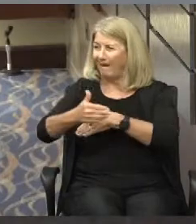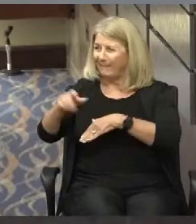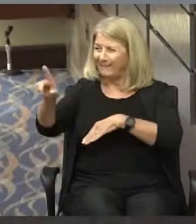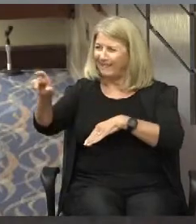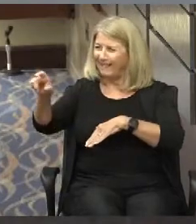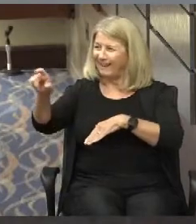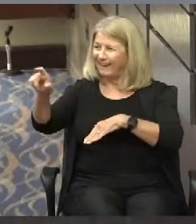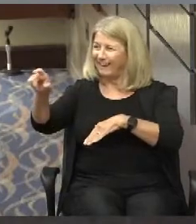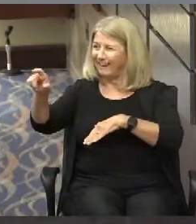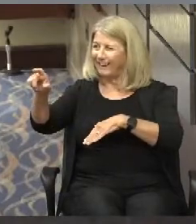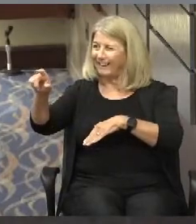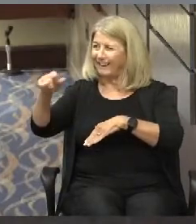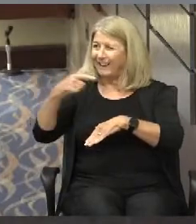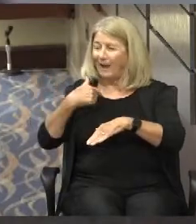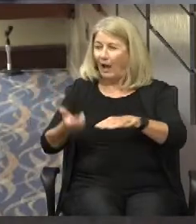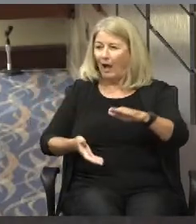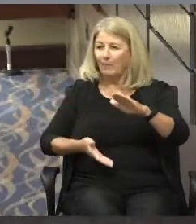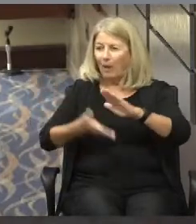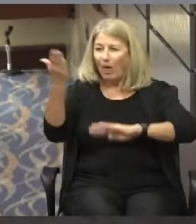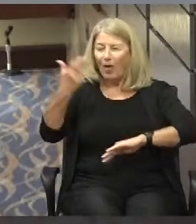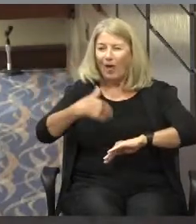Day.